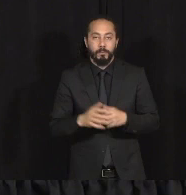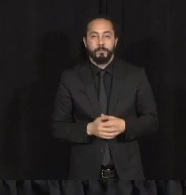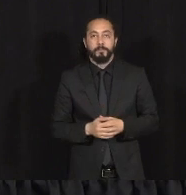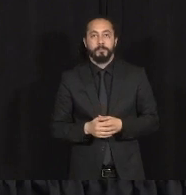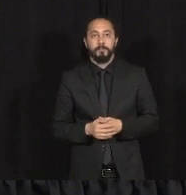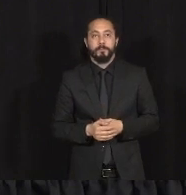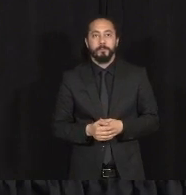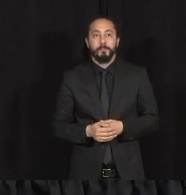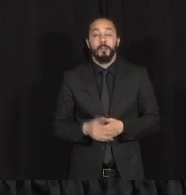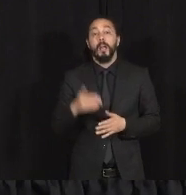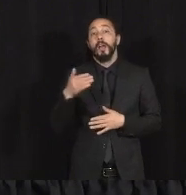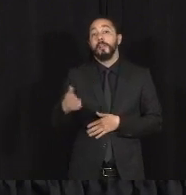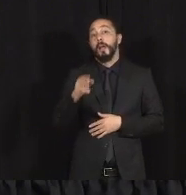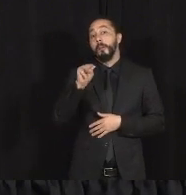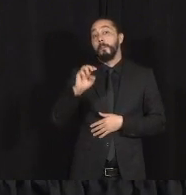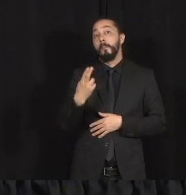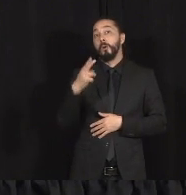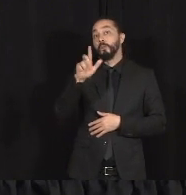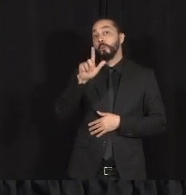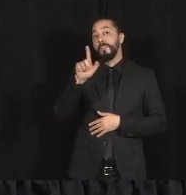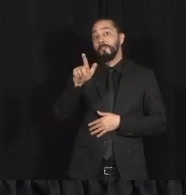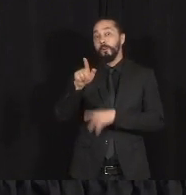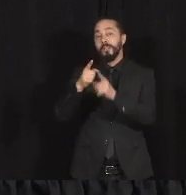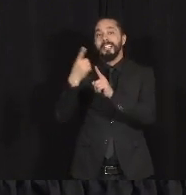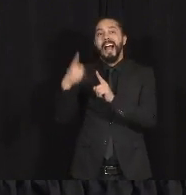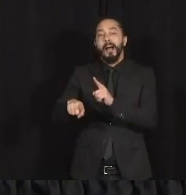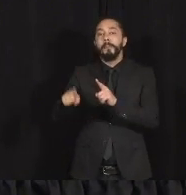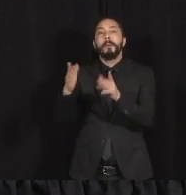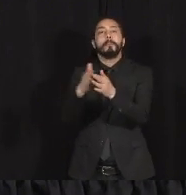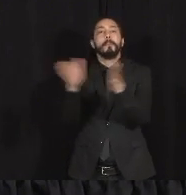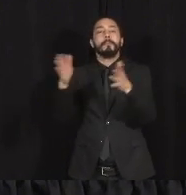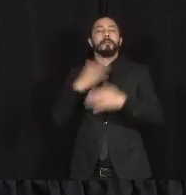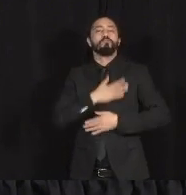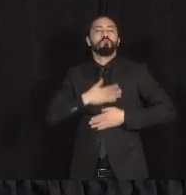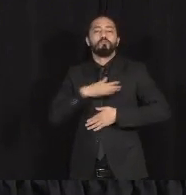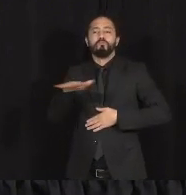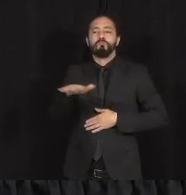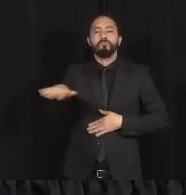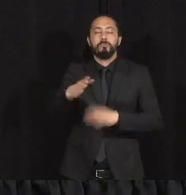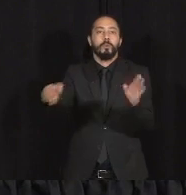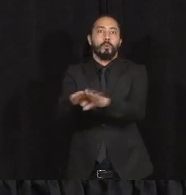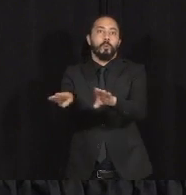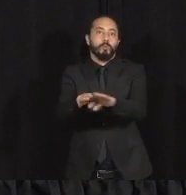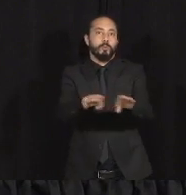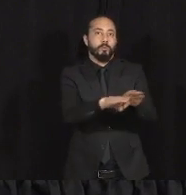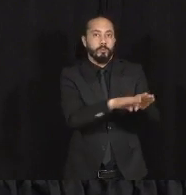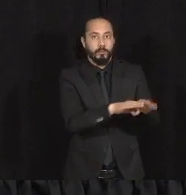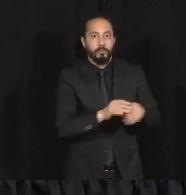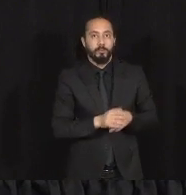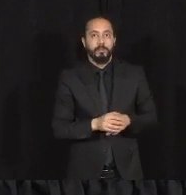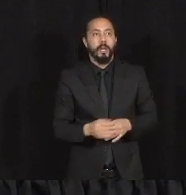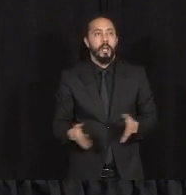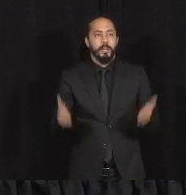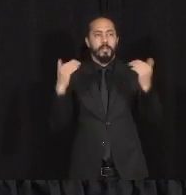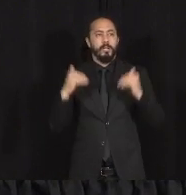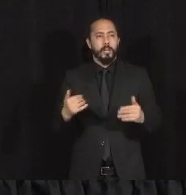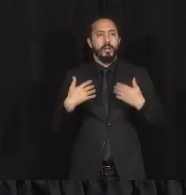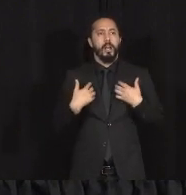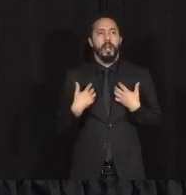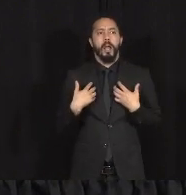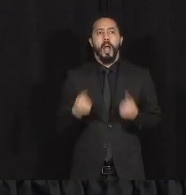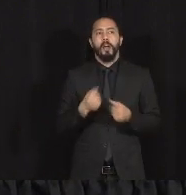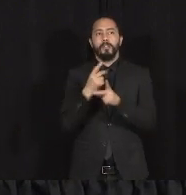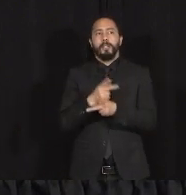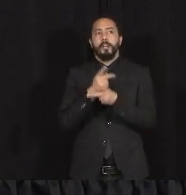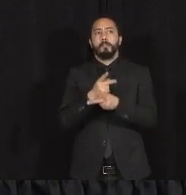21st, redeployment for healthcare professionals. And then rapidly in succession on the